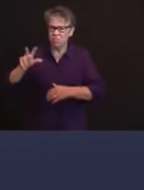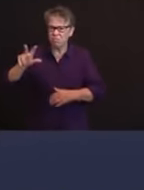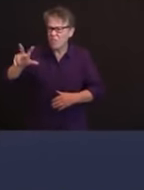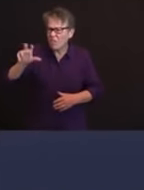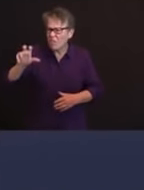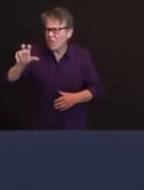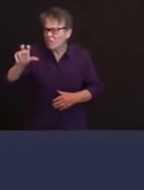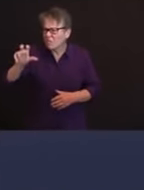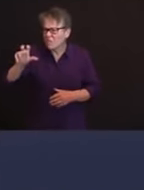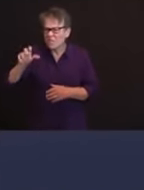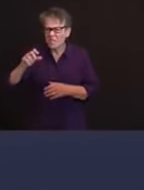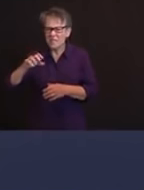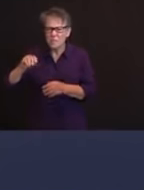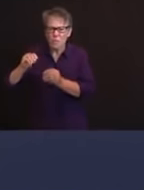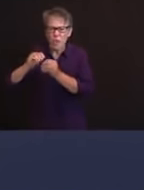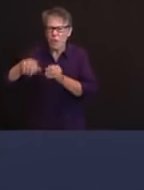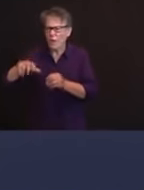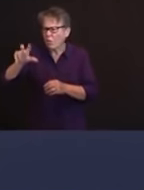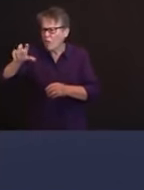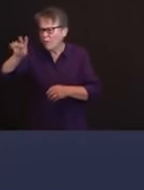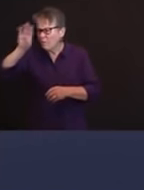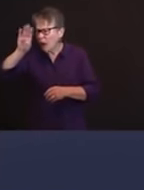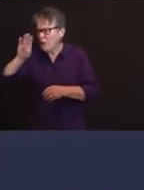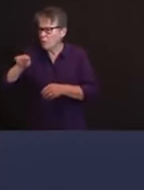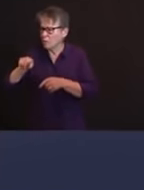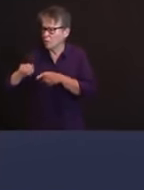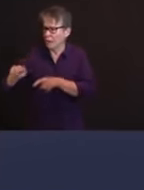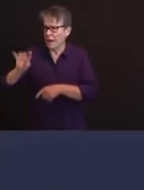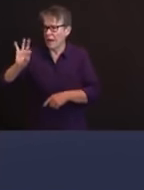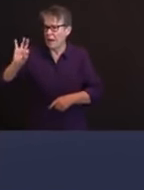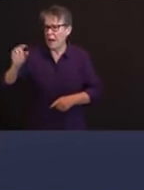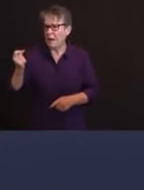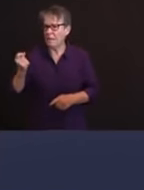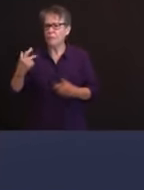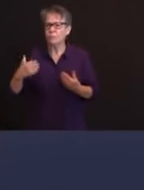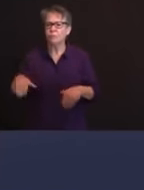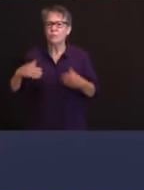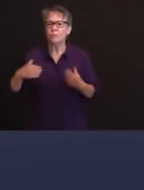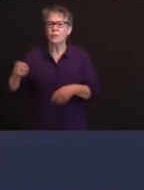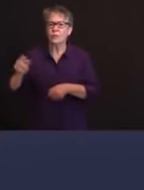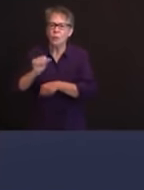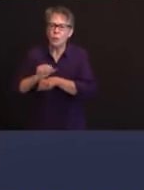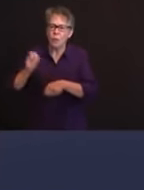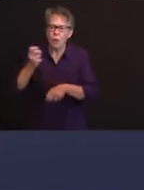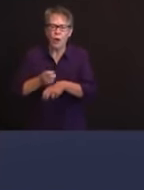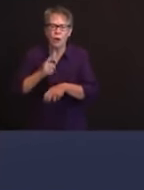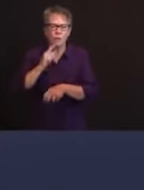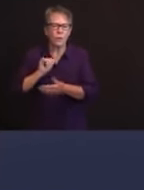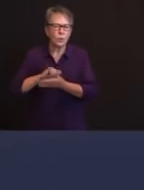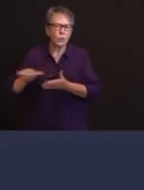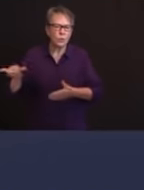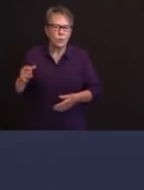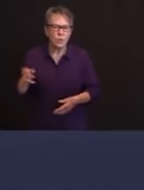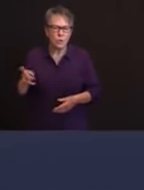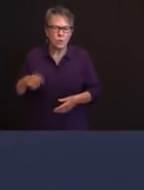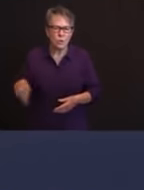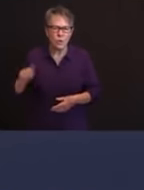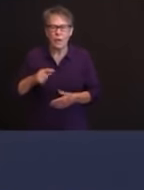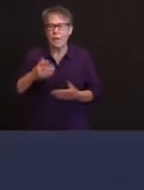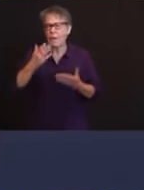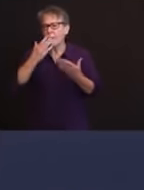So I certainly thank him for his service to the city of New York and to our nation. He will certainly be missed. Thanks,